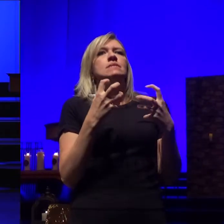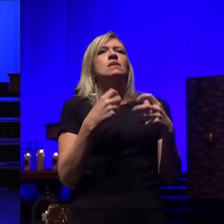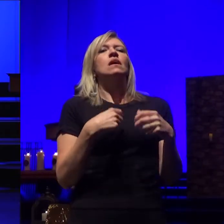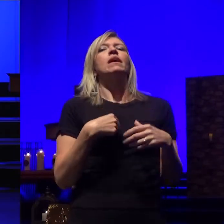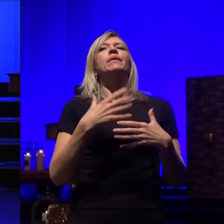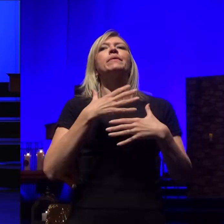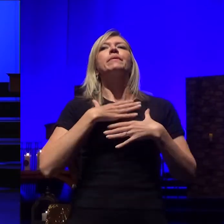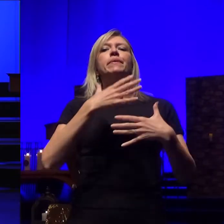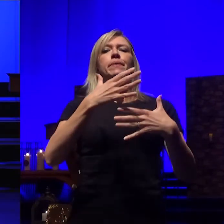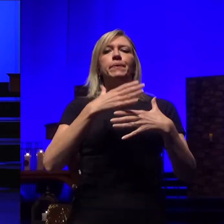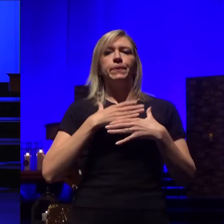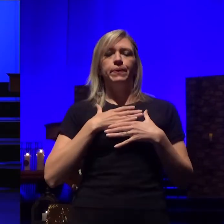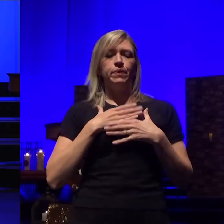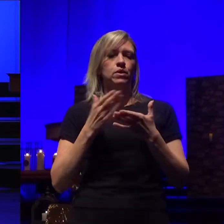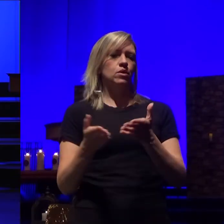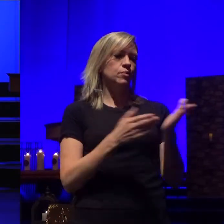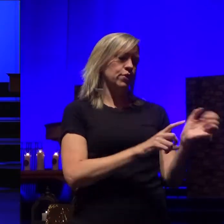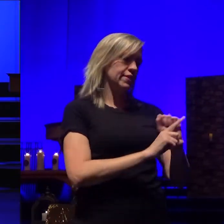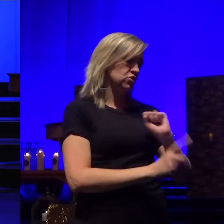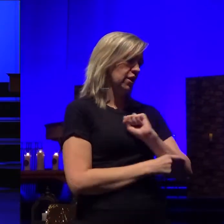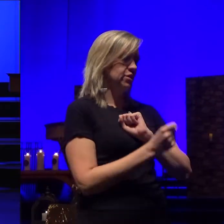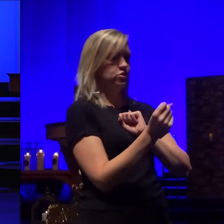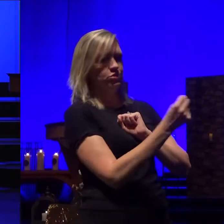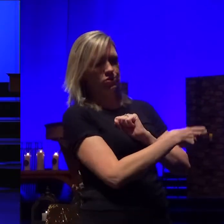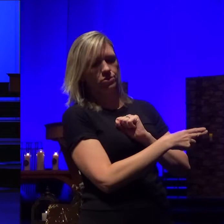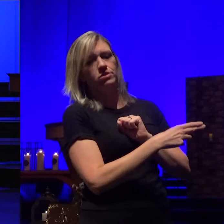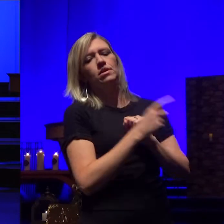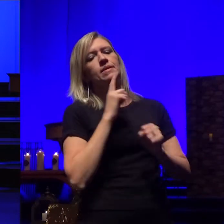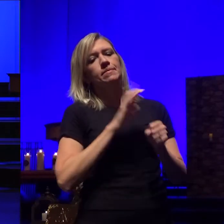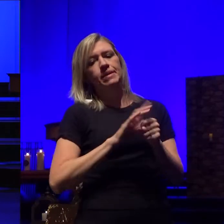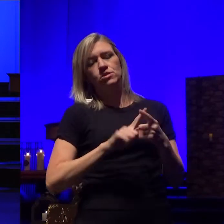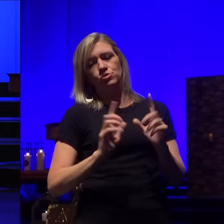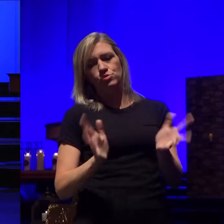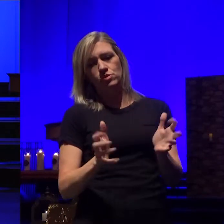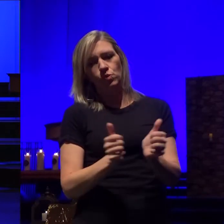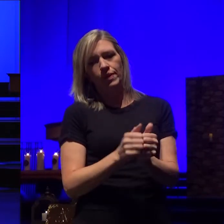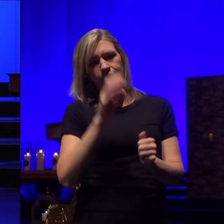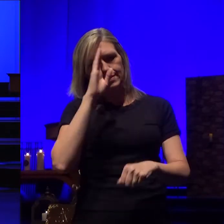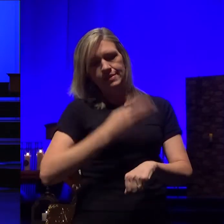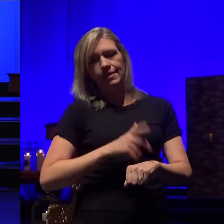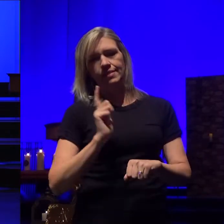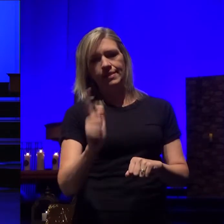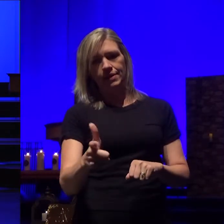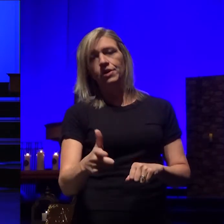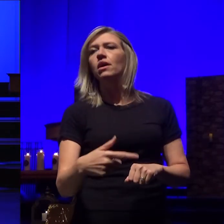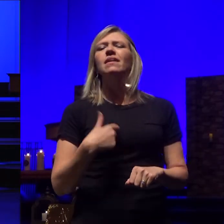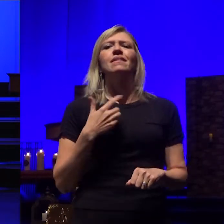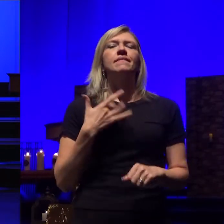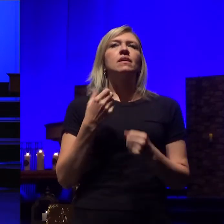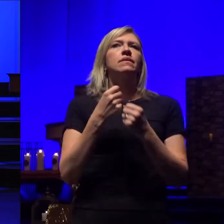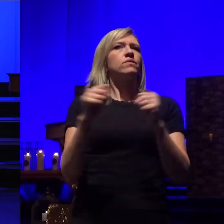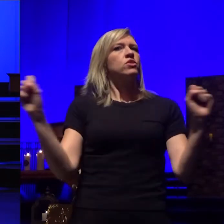and take out the trash and make a commitment to talk about it with him later, I'm set free in that moment.